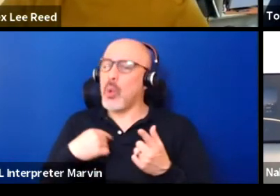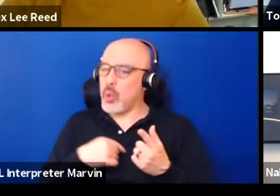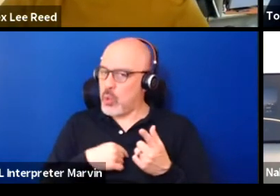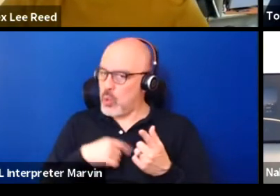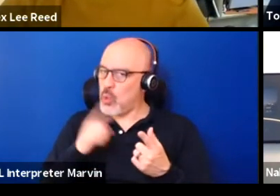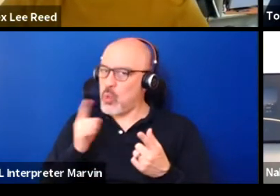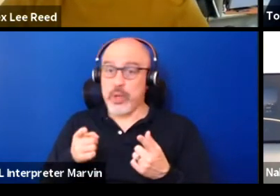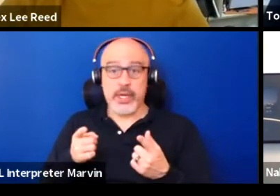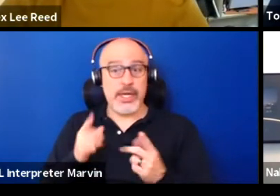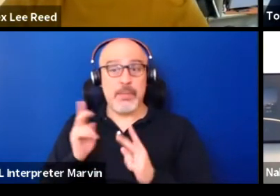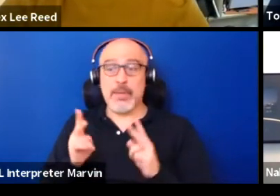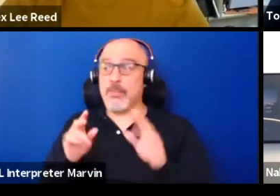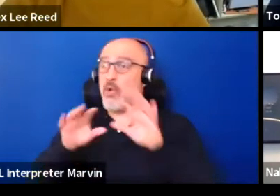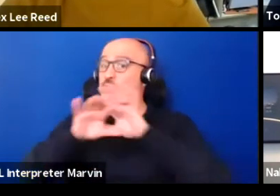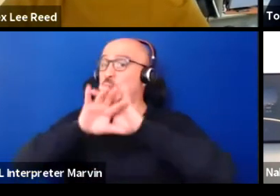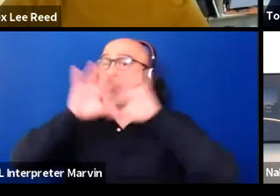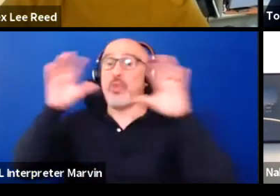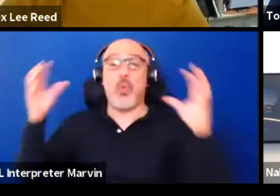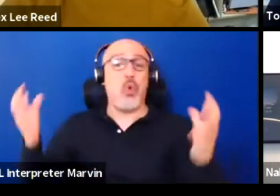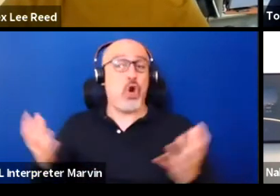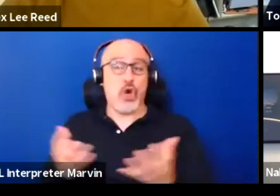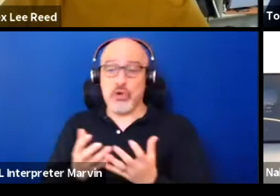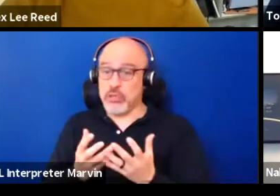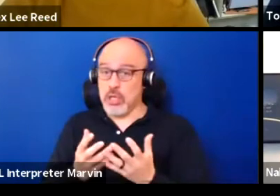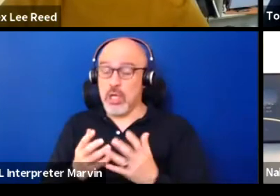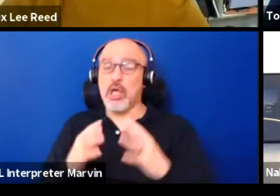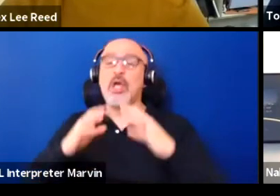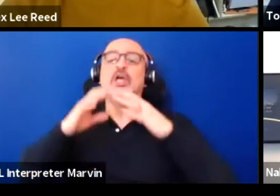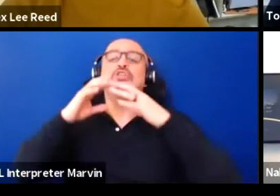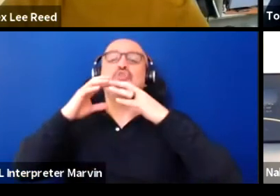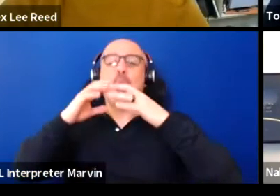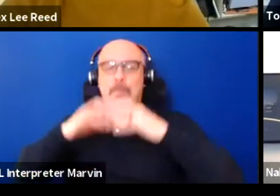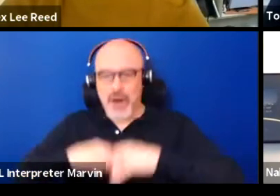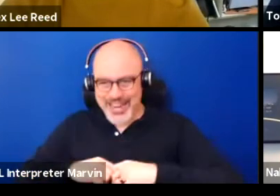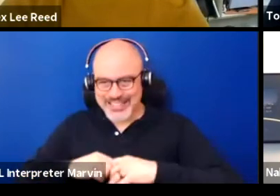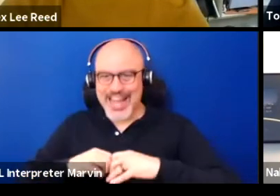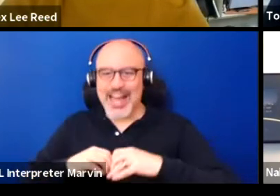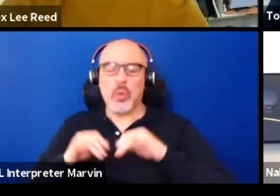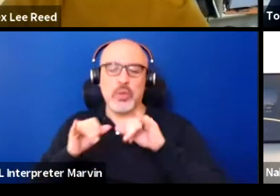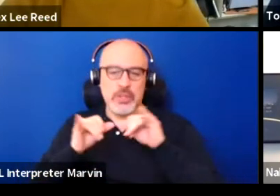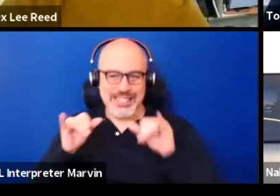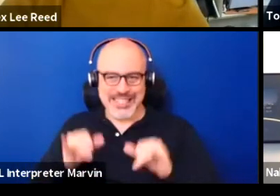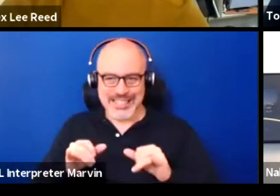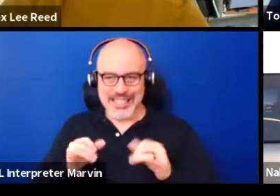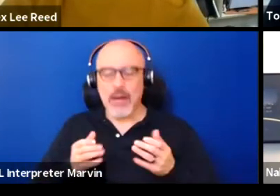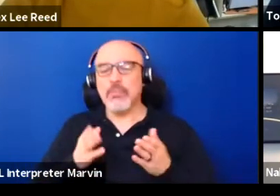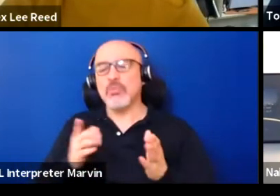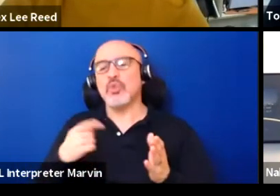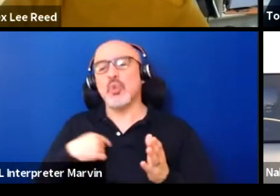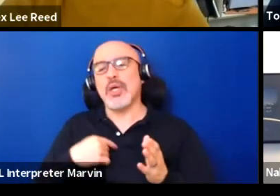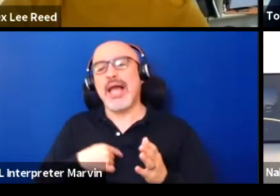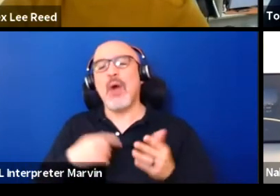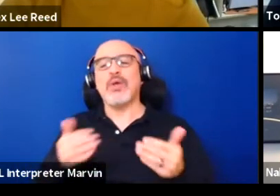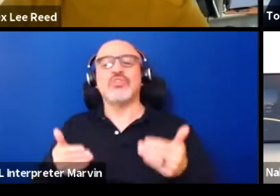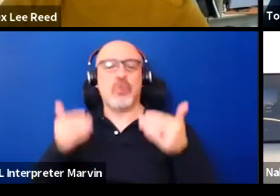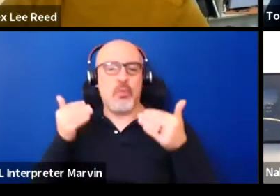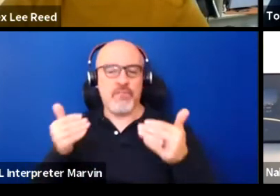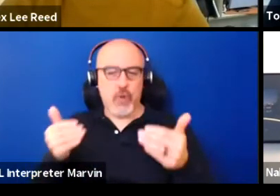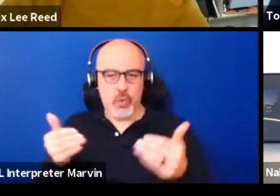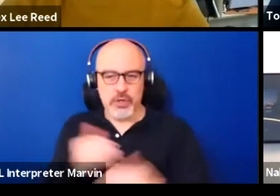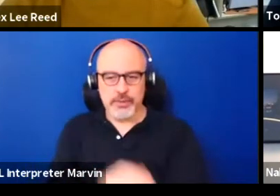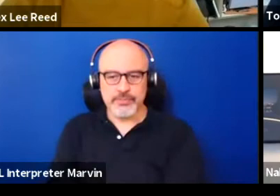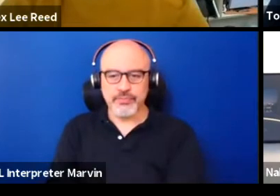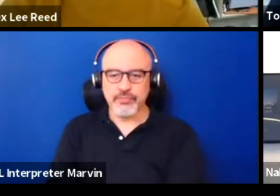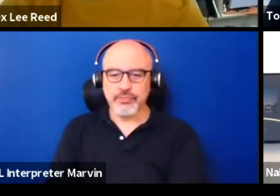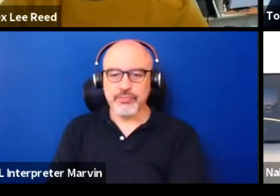the world to break down the systems to allow us to move forward. I think